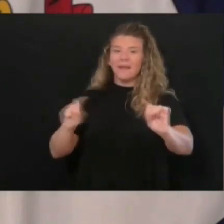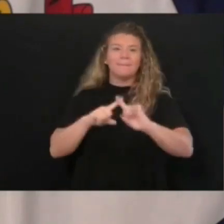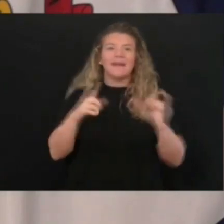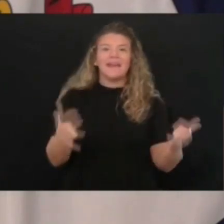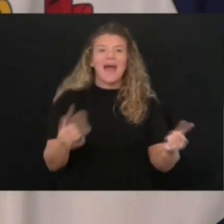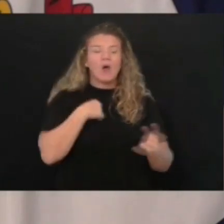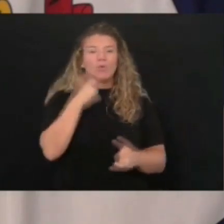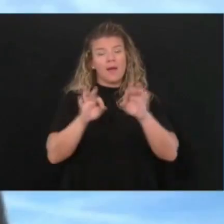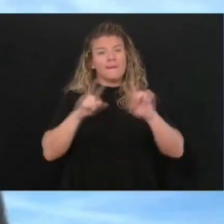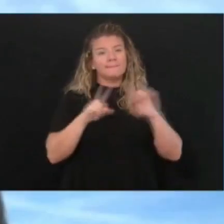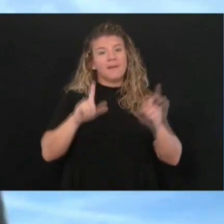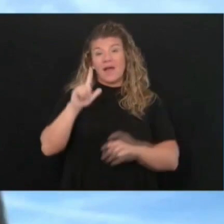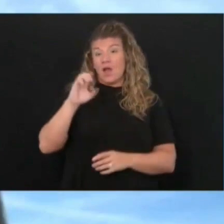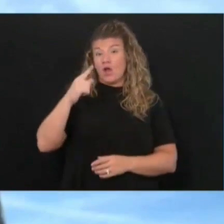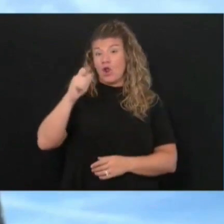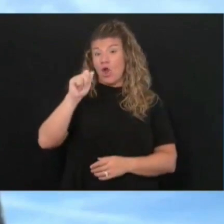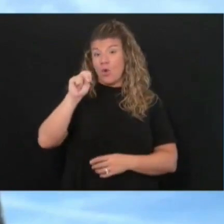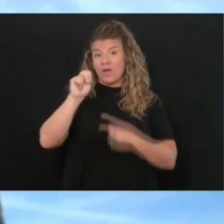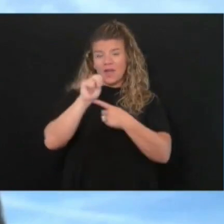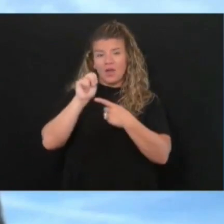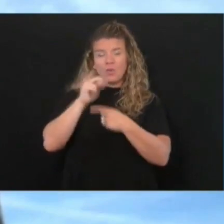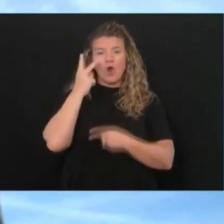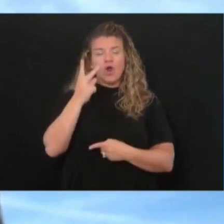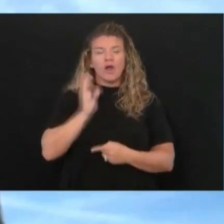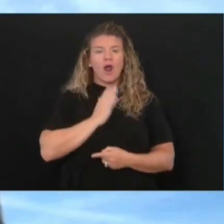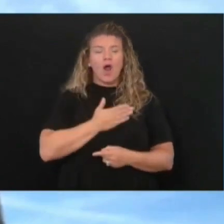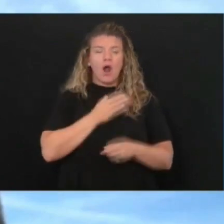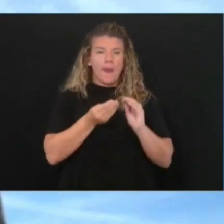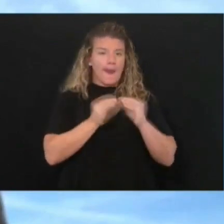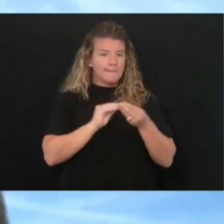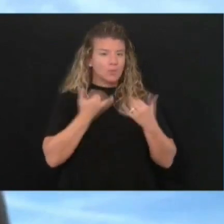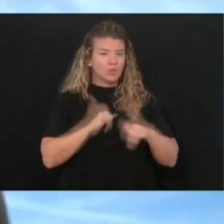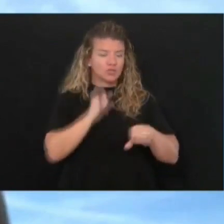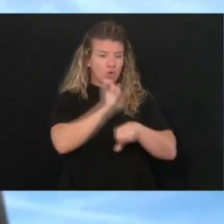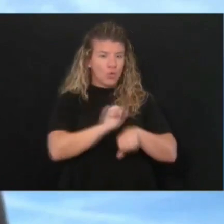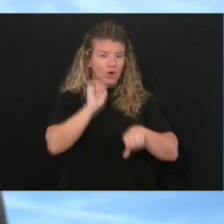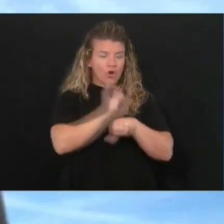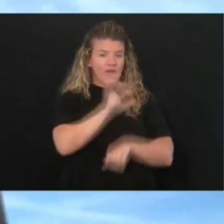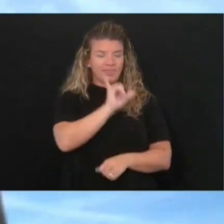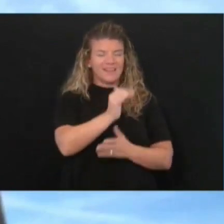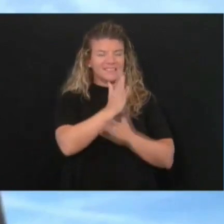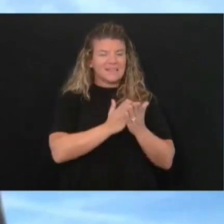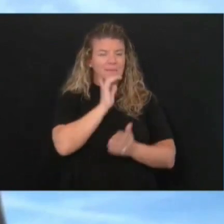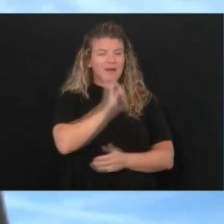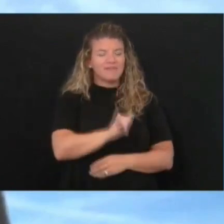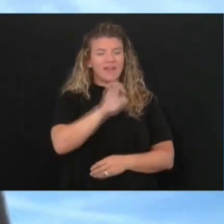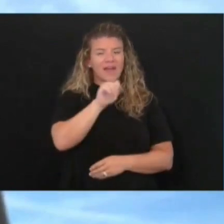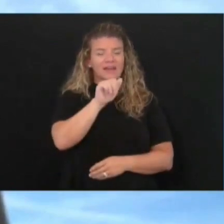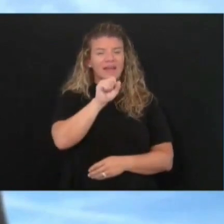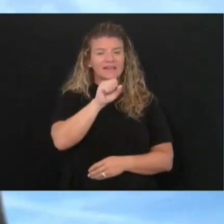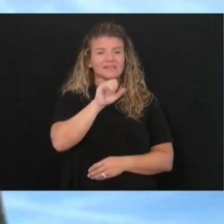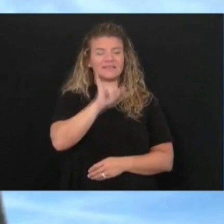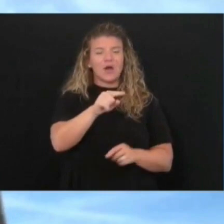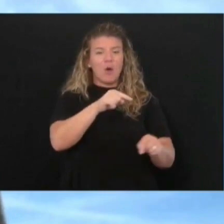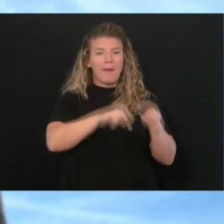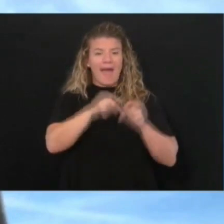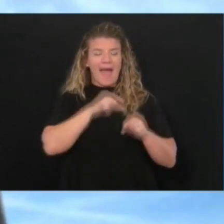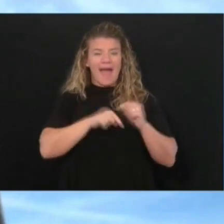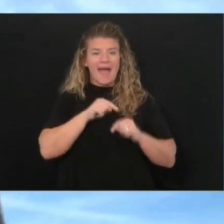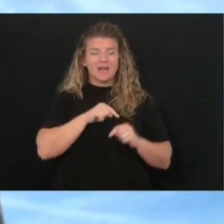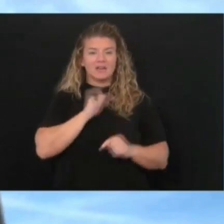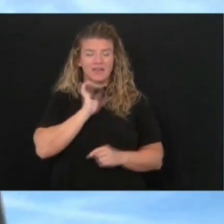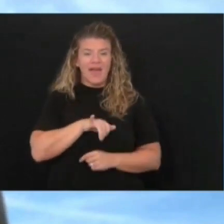of a movement there. The state's health officer was in Princeton this weekend, and she says a lot of these new cases are also